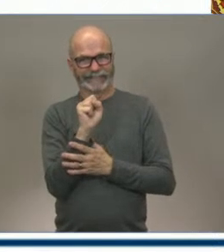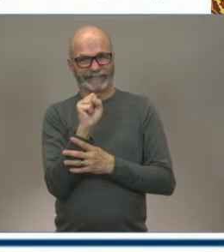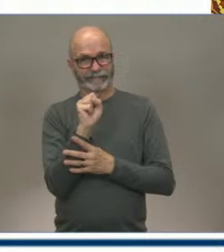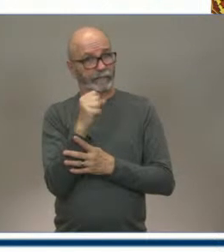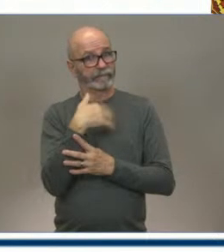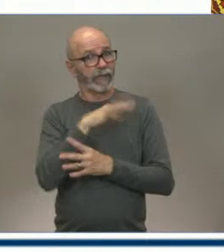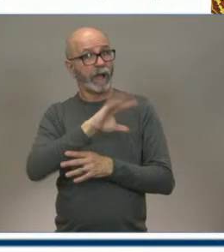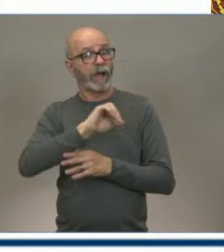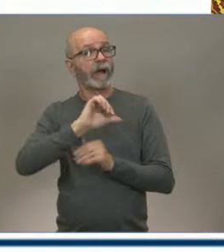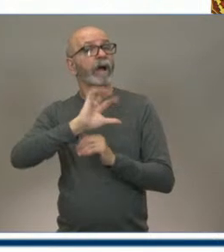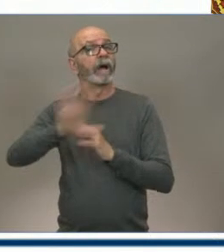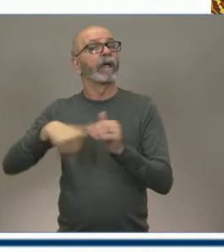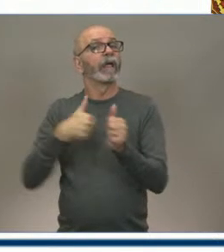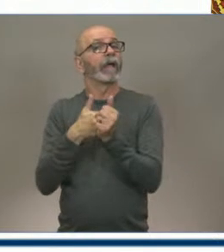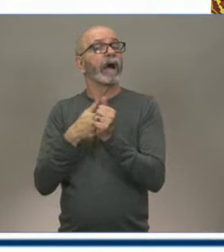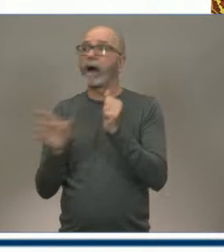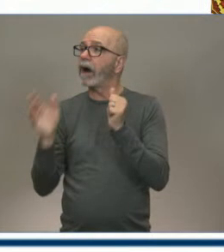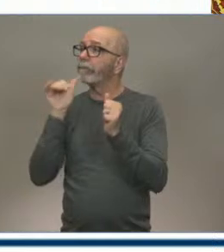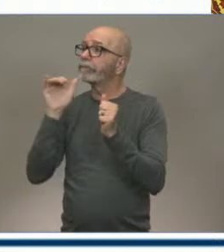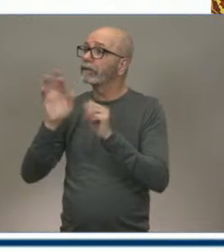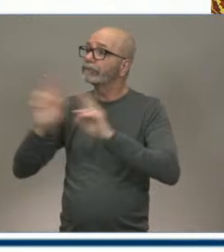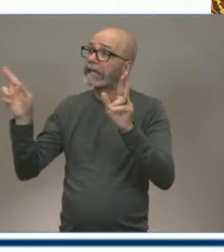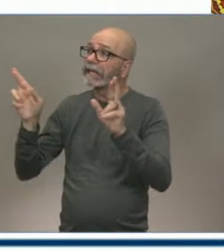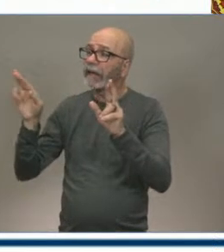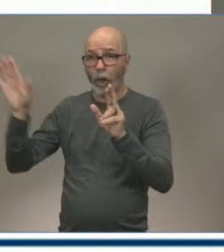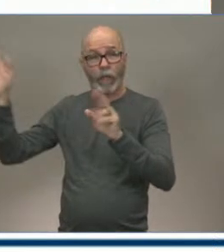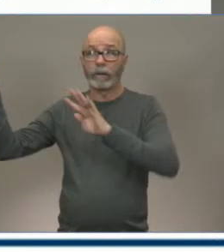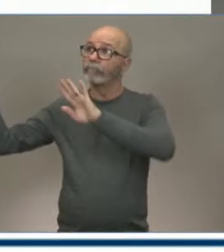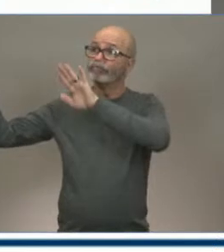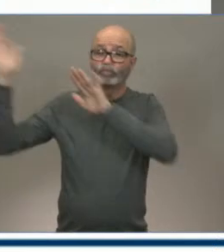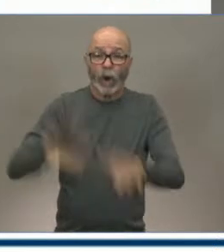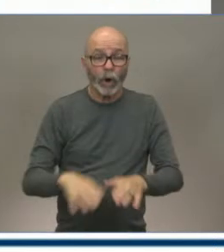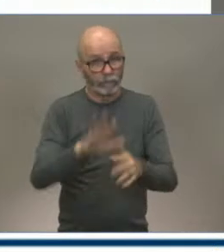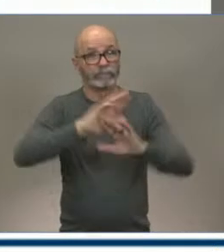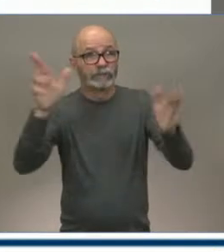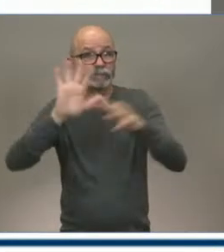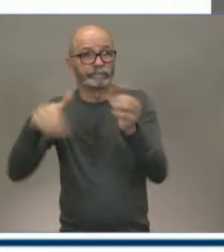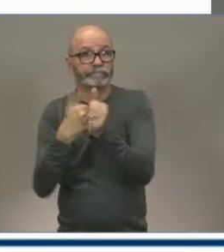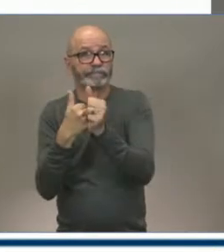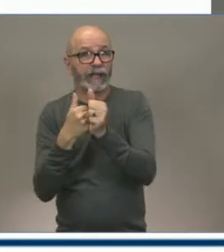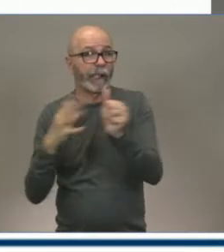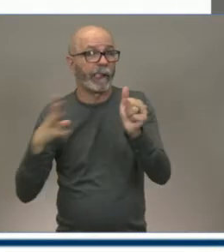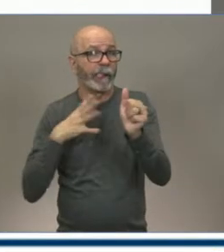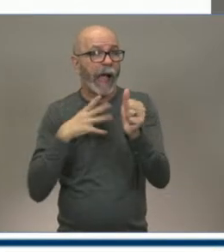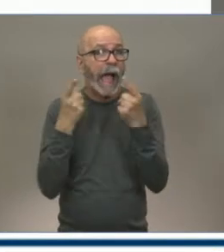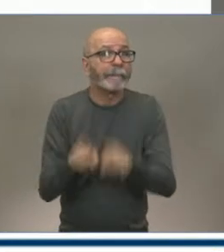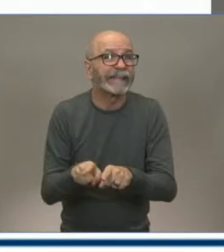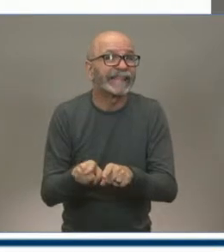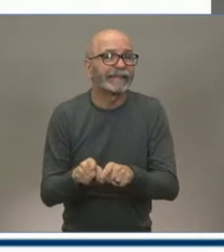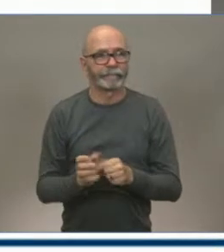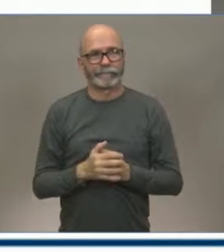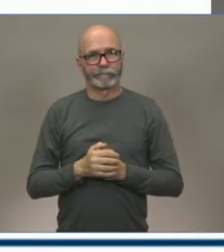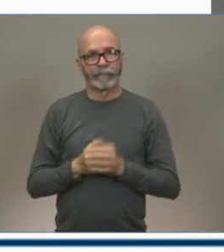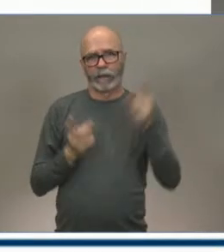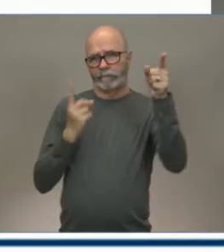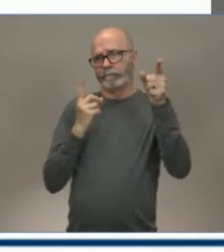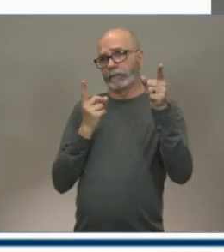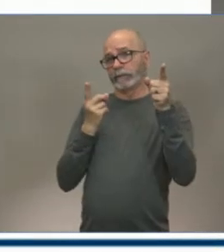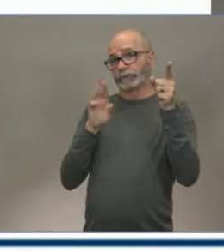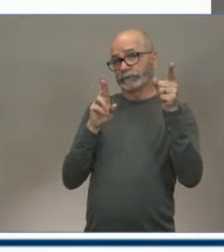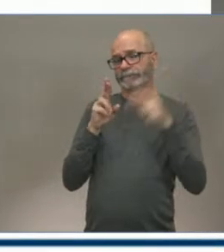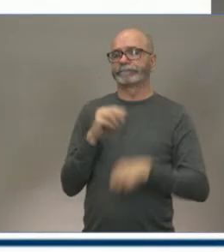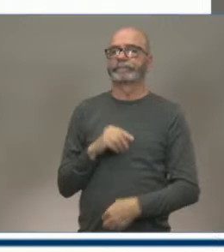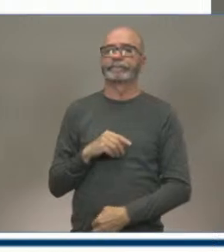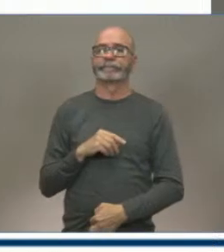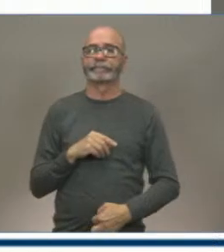not, beyond making sure you're testing for it, your COVID response doesn't change at all. All